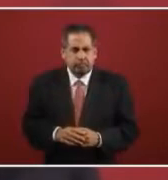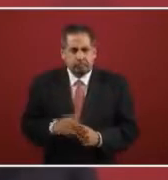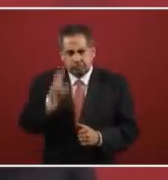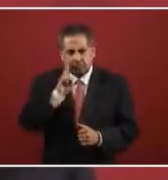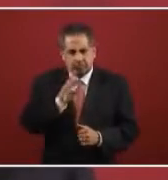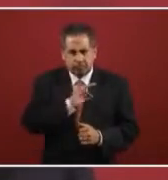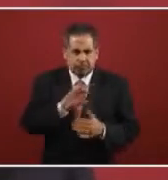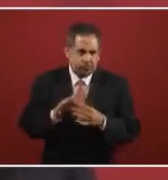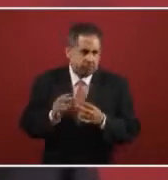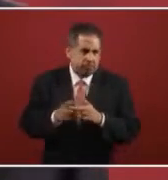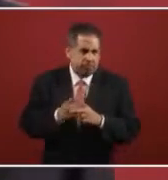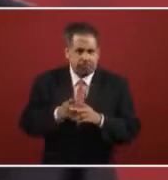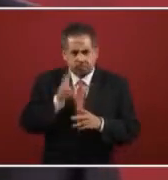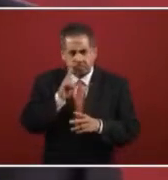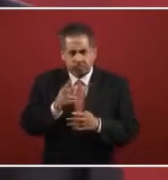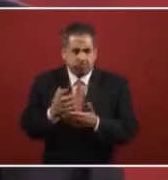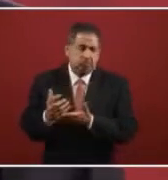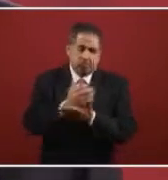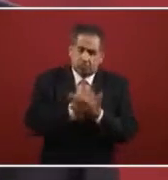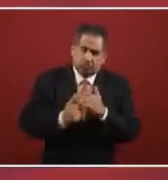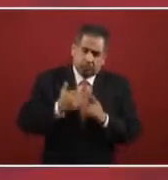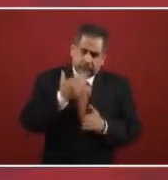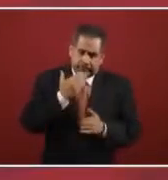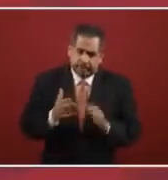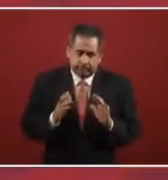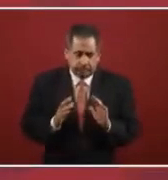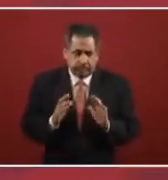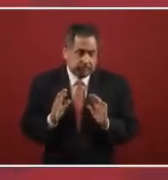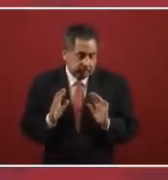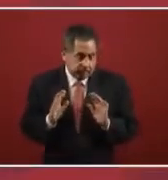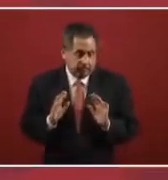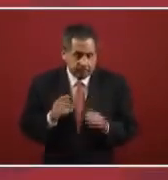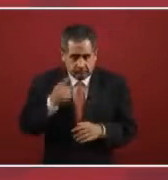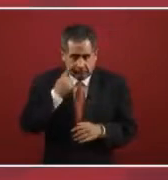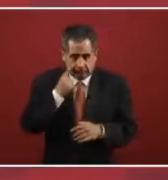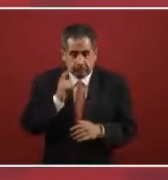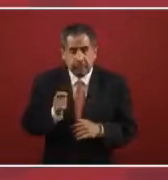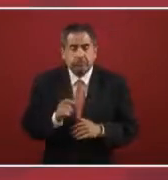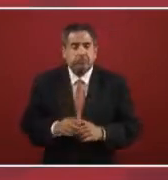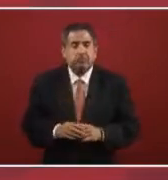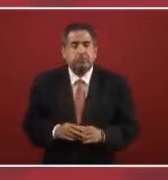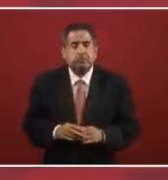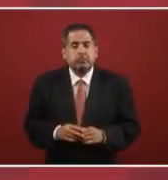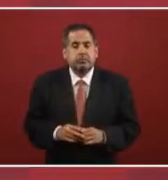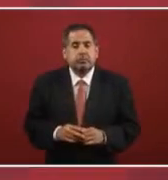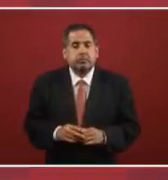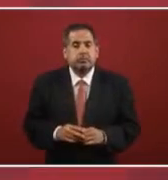procurar que and to ganen bien, make sure that they're earning well, que